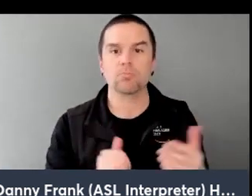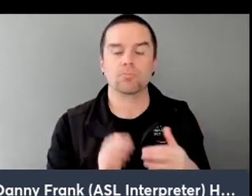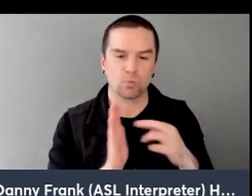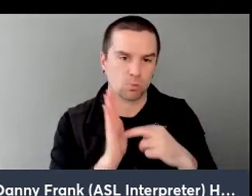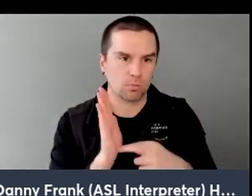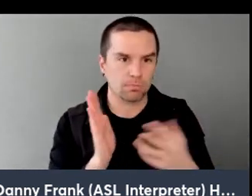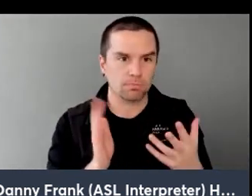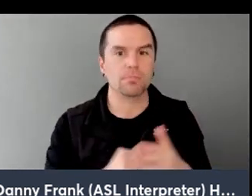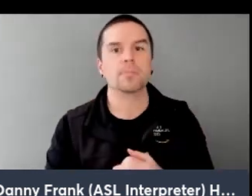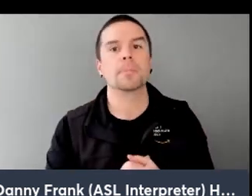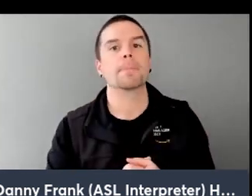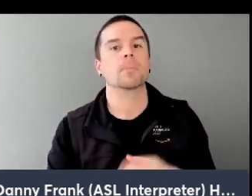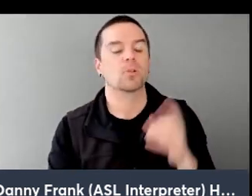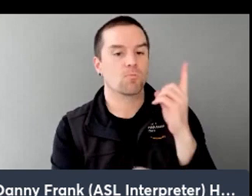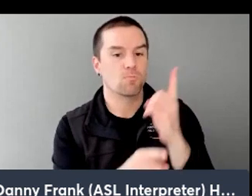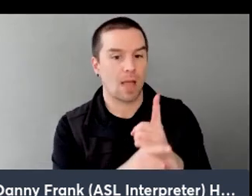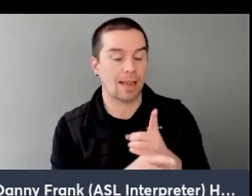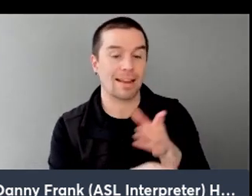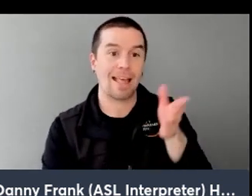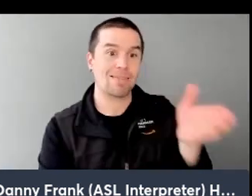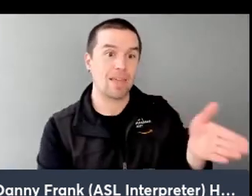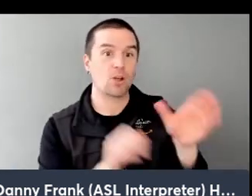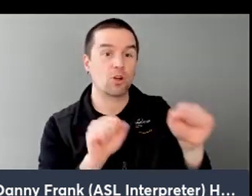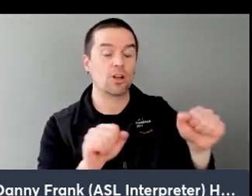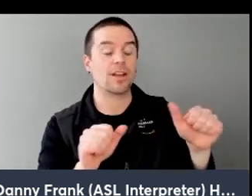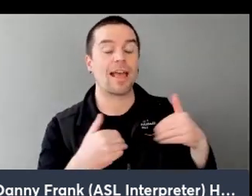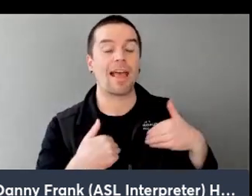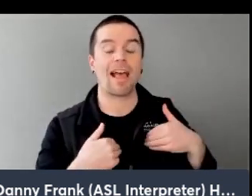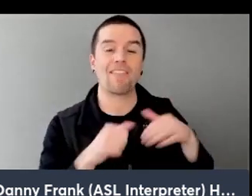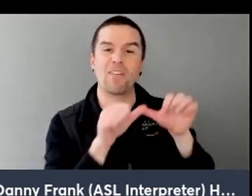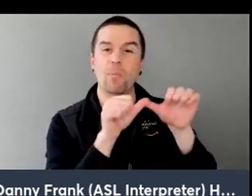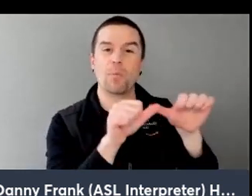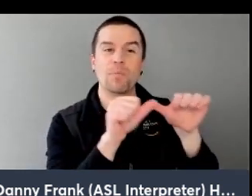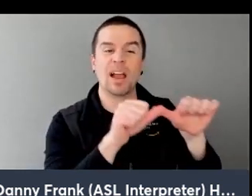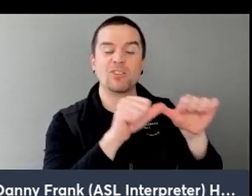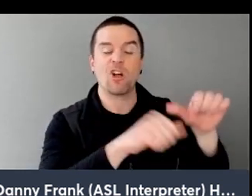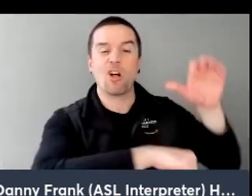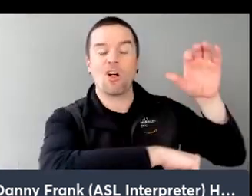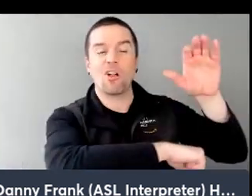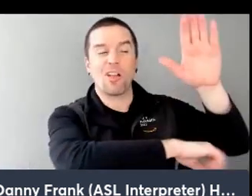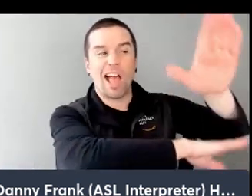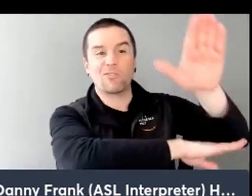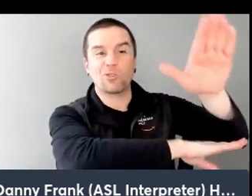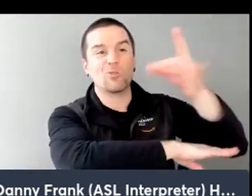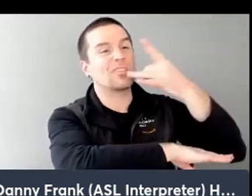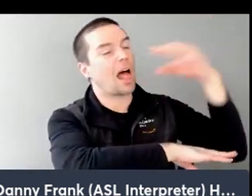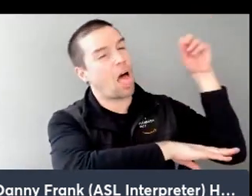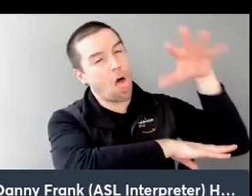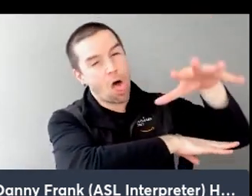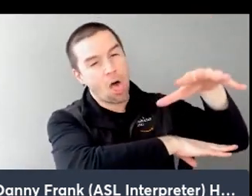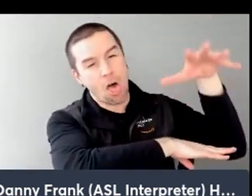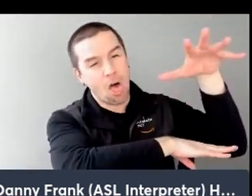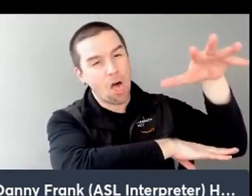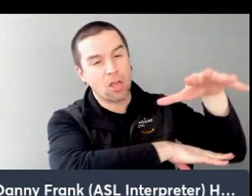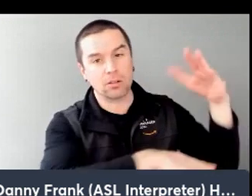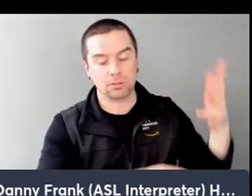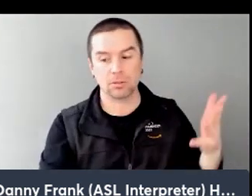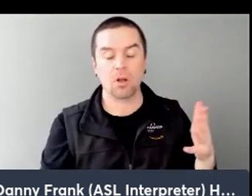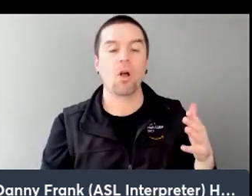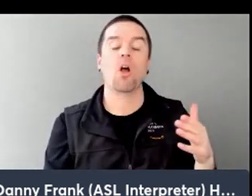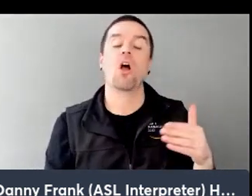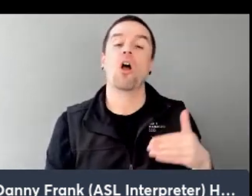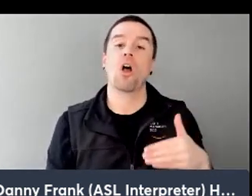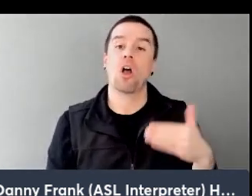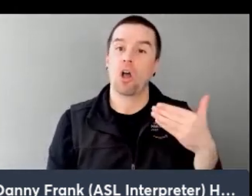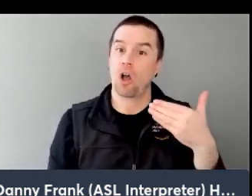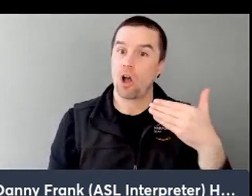perpetual glaring afternoons. Oh, because true. glare is hard to use. It's actually where we see a lot of failure with cameras, and